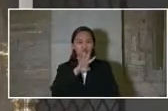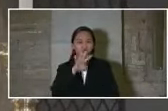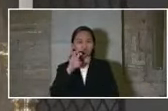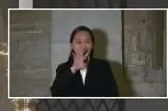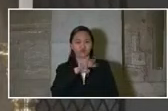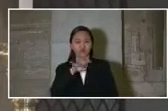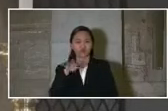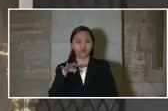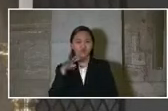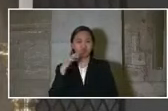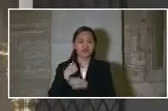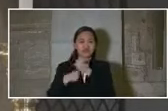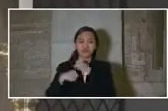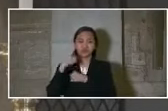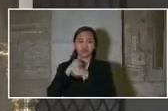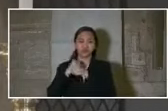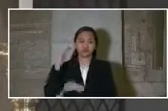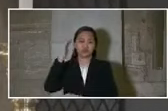444 years ago.